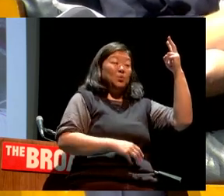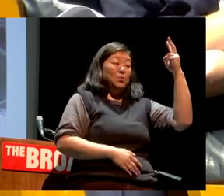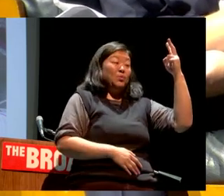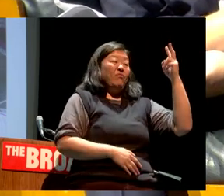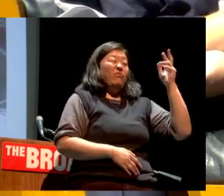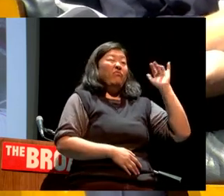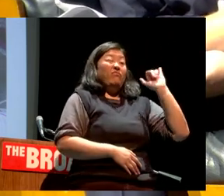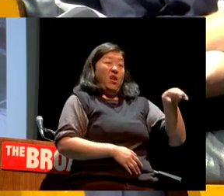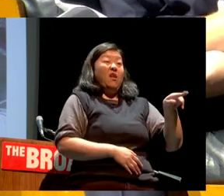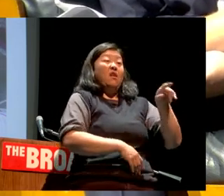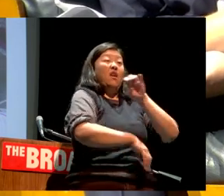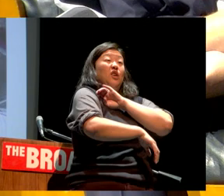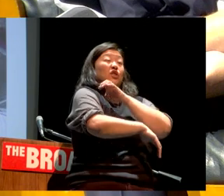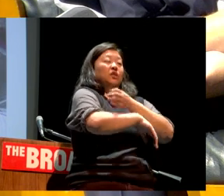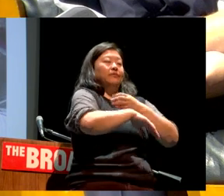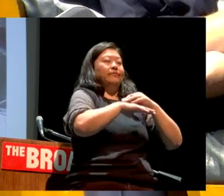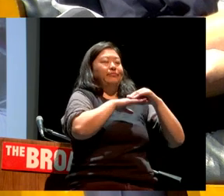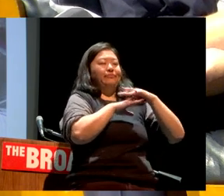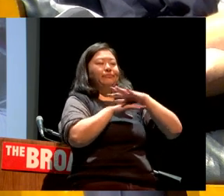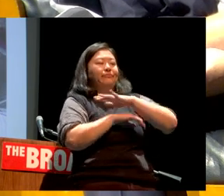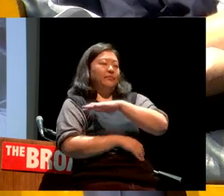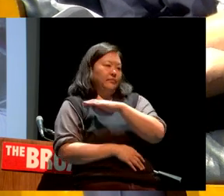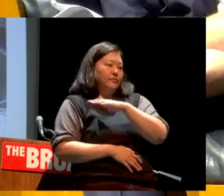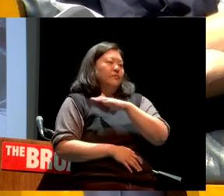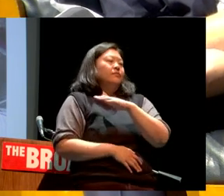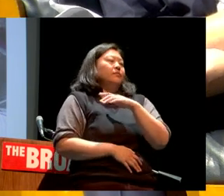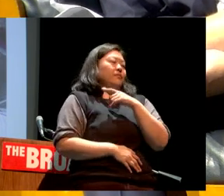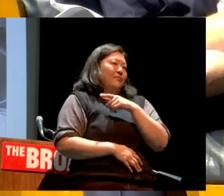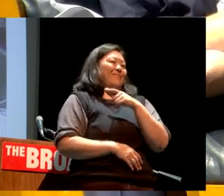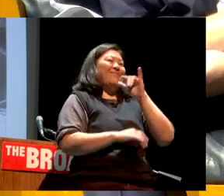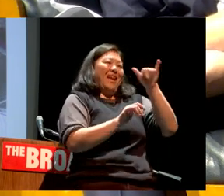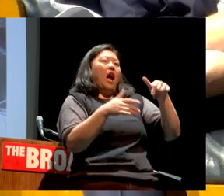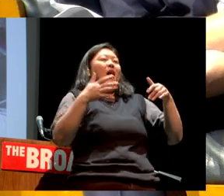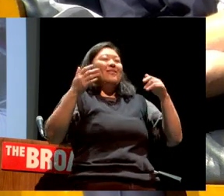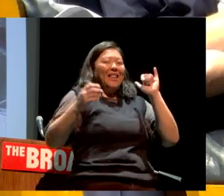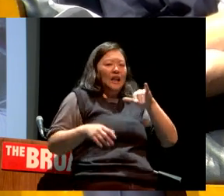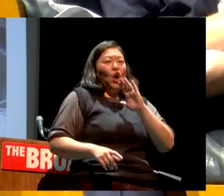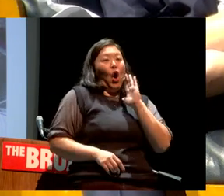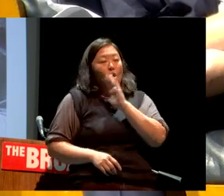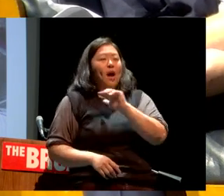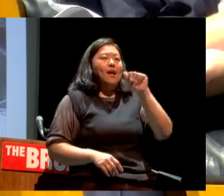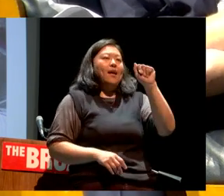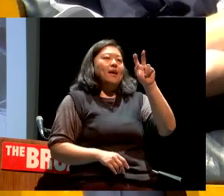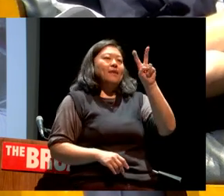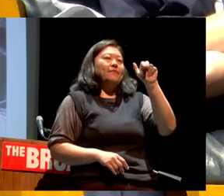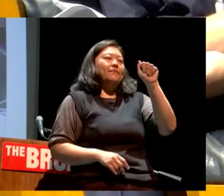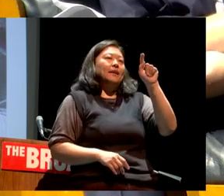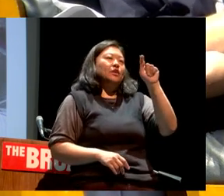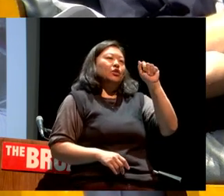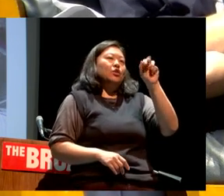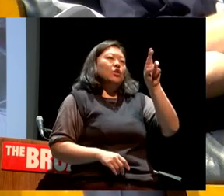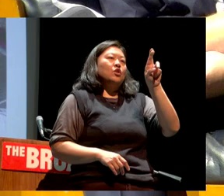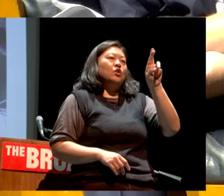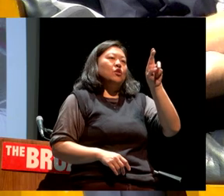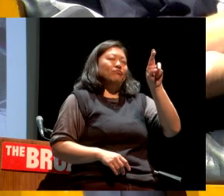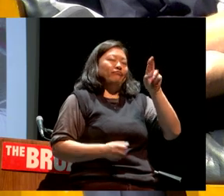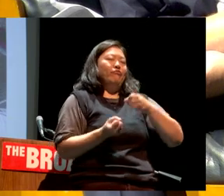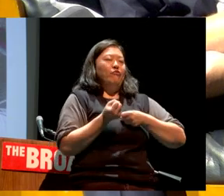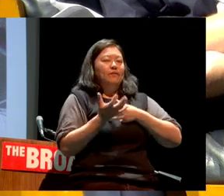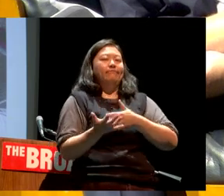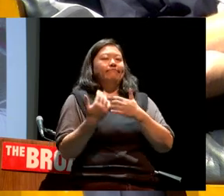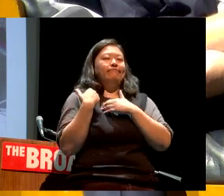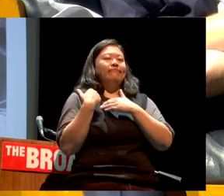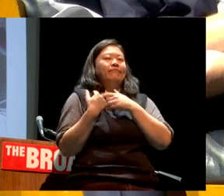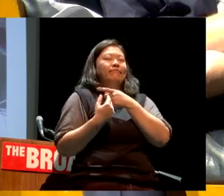are. They have tentacles coming out of their mouths. They have gas